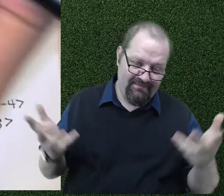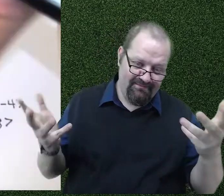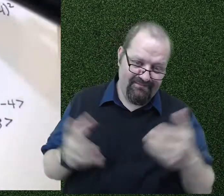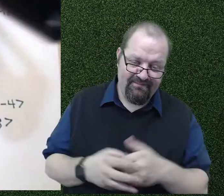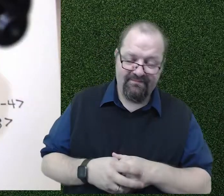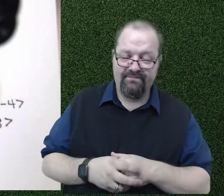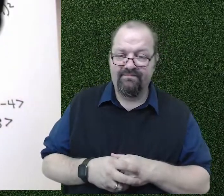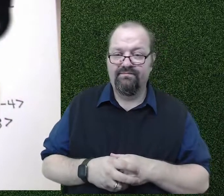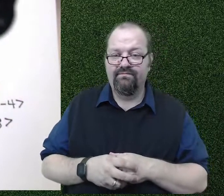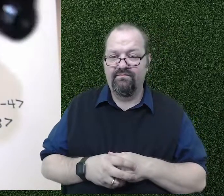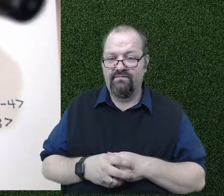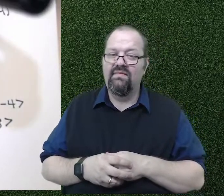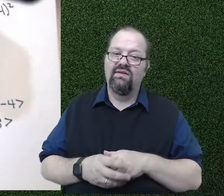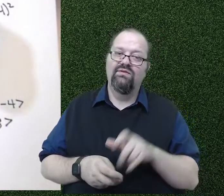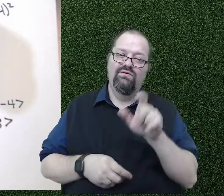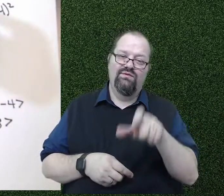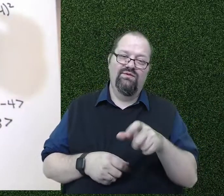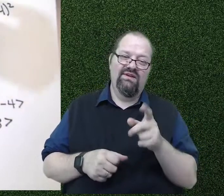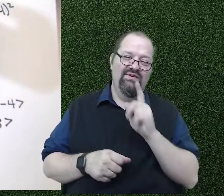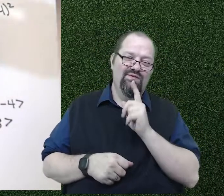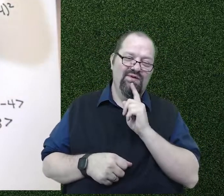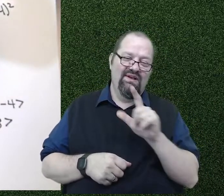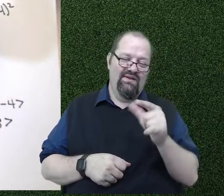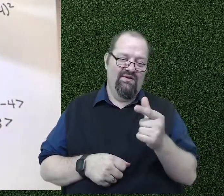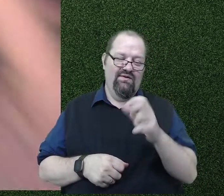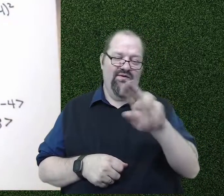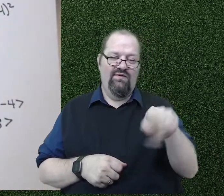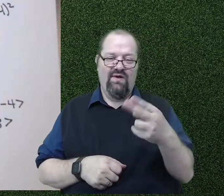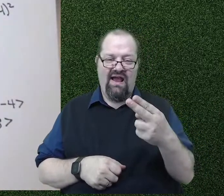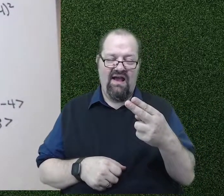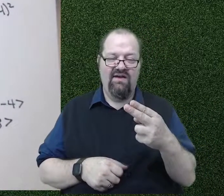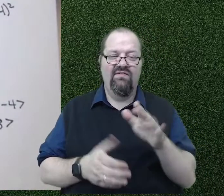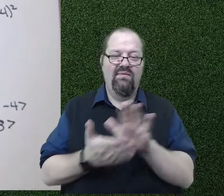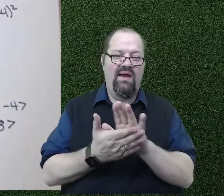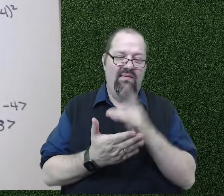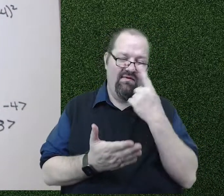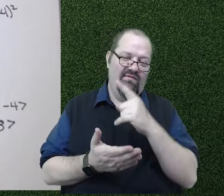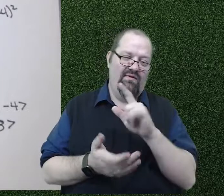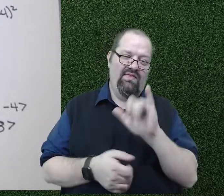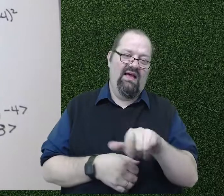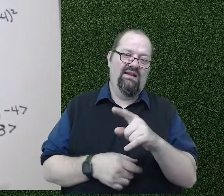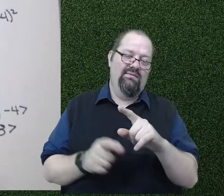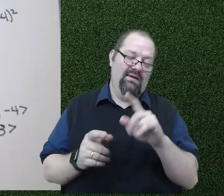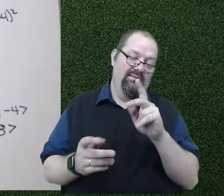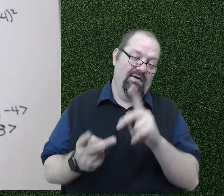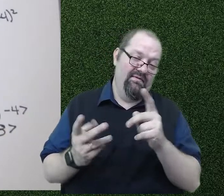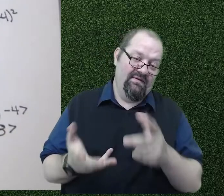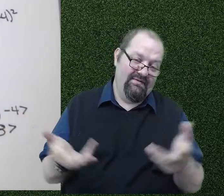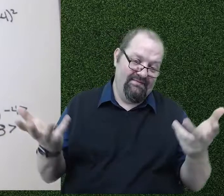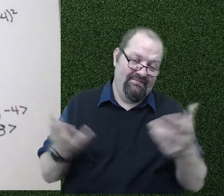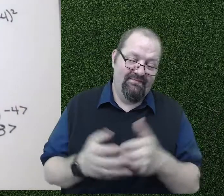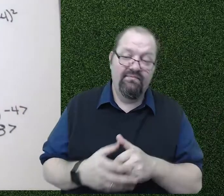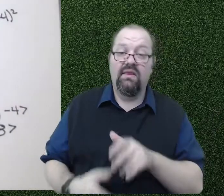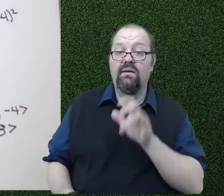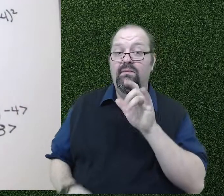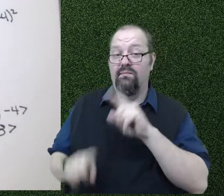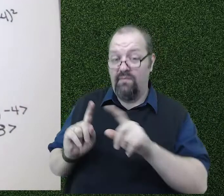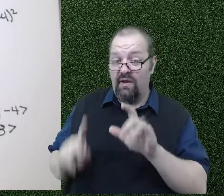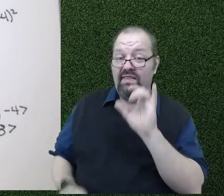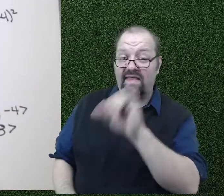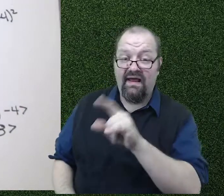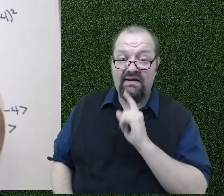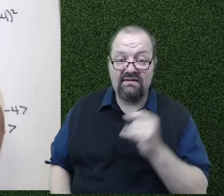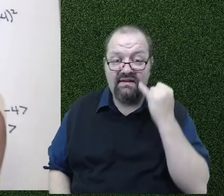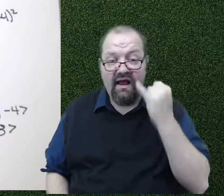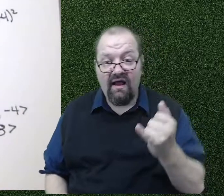I need real graph paper. It's supposed to be 2. It's not to scale. But that's the idea. We go 2 units